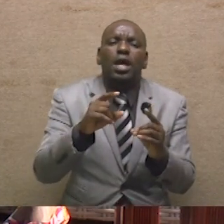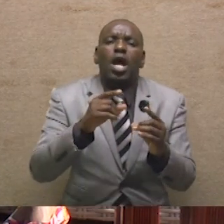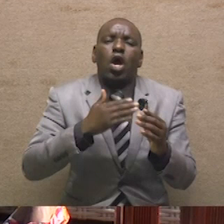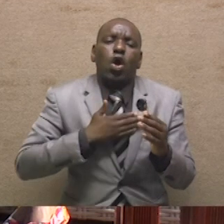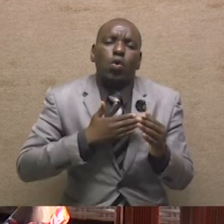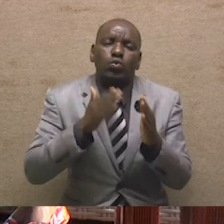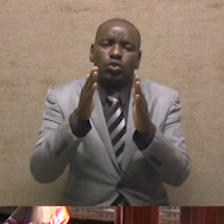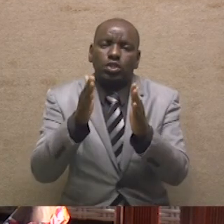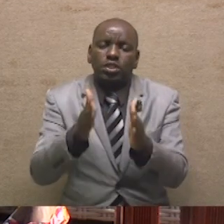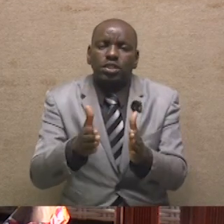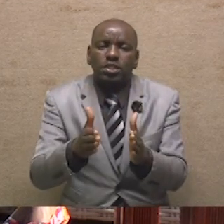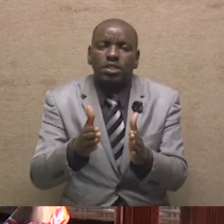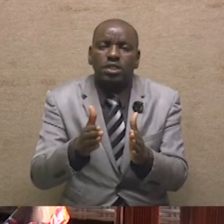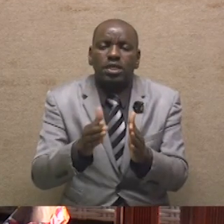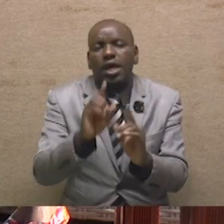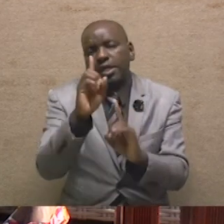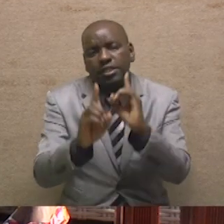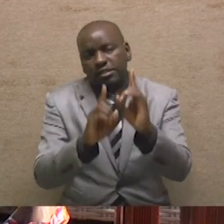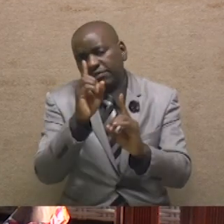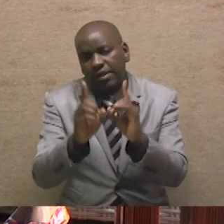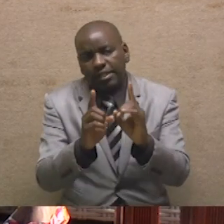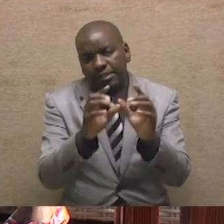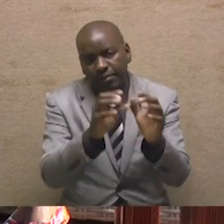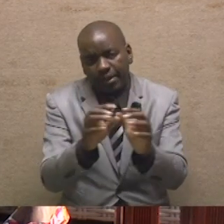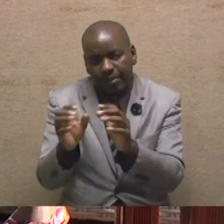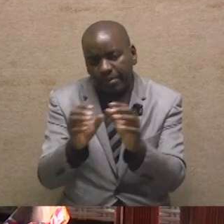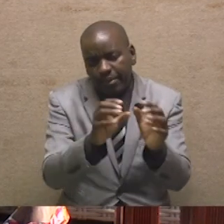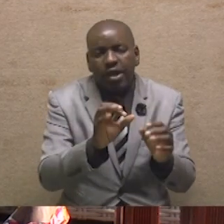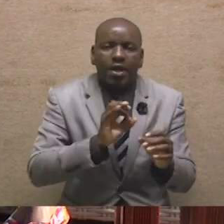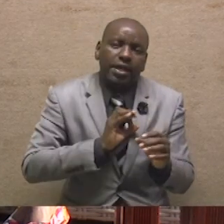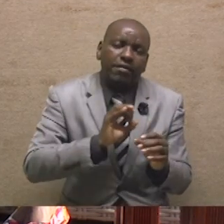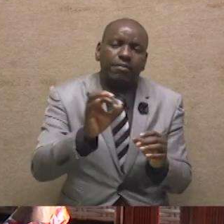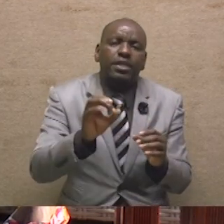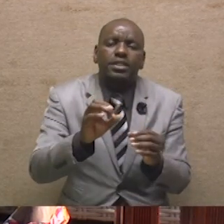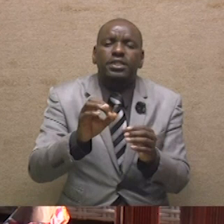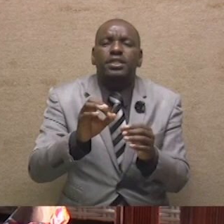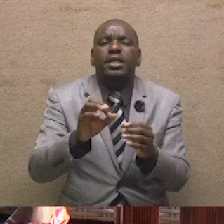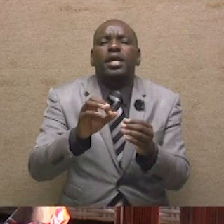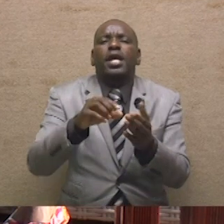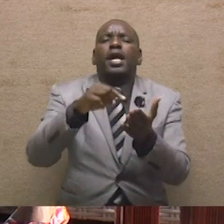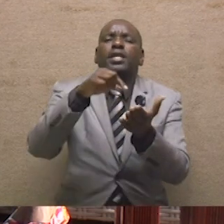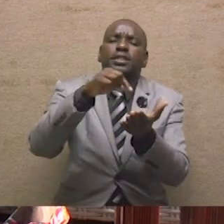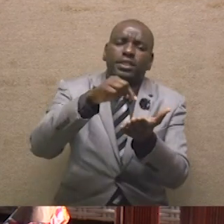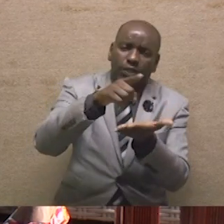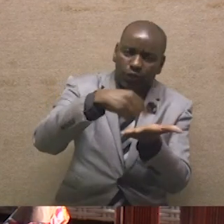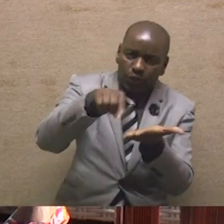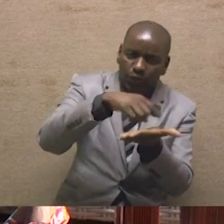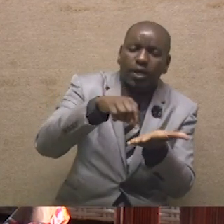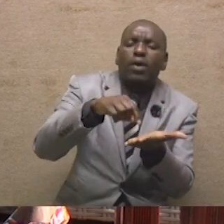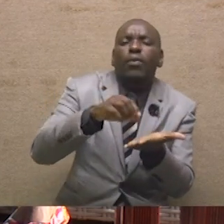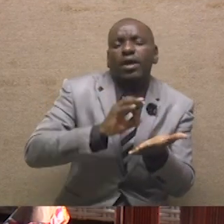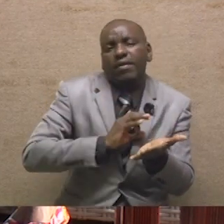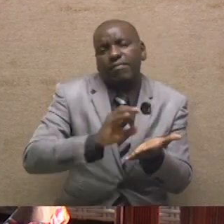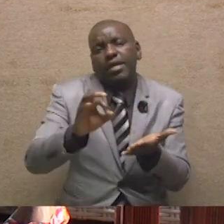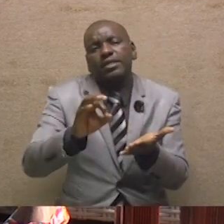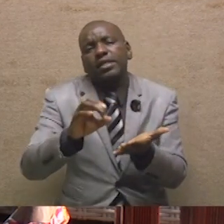owned and run by various tiers of government, central government, local